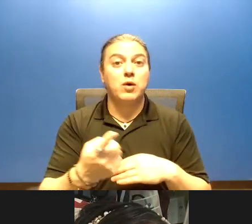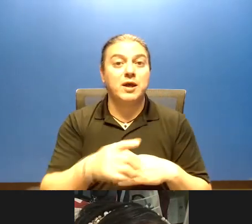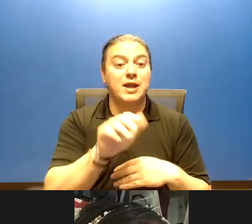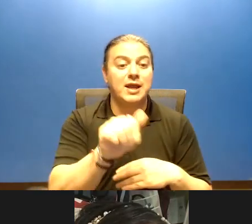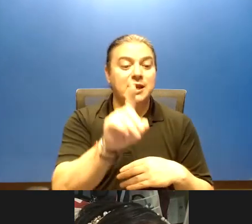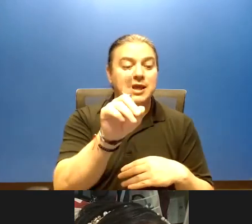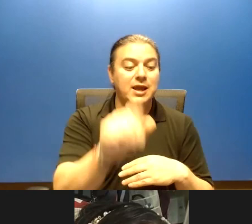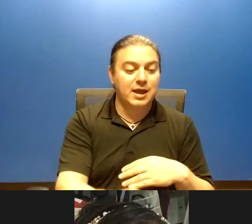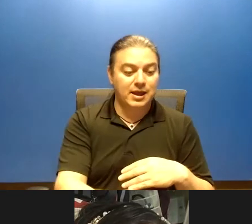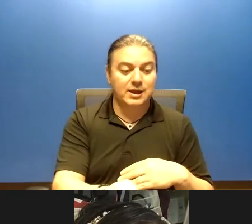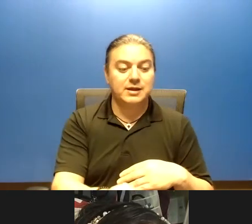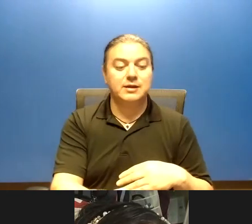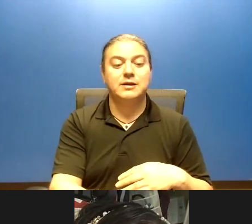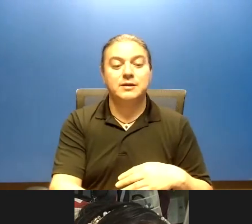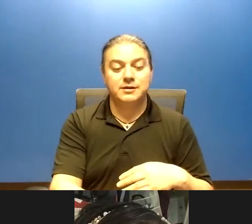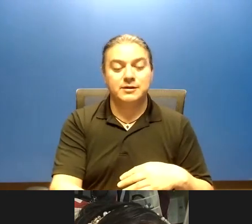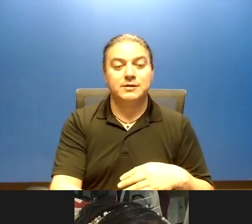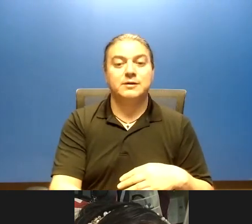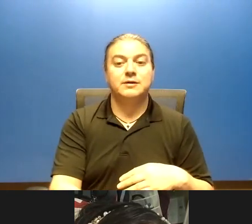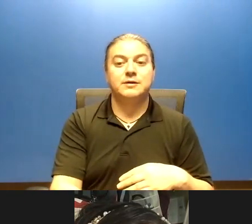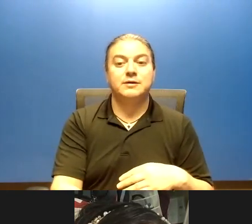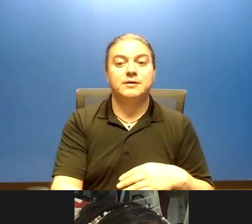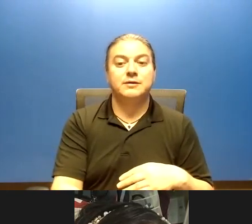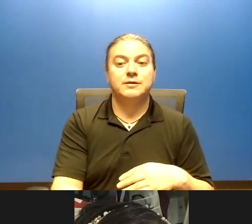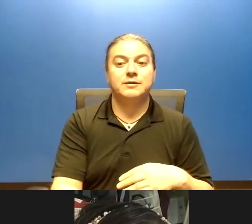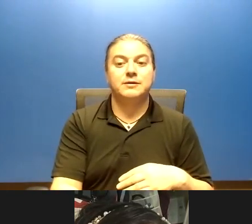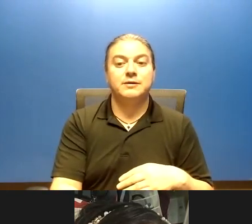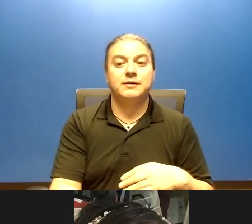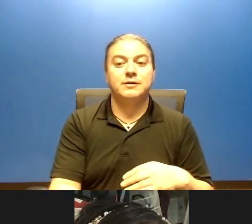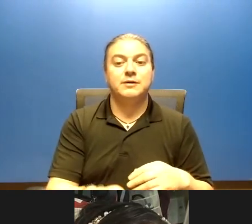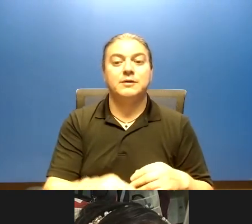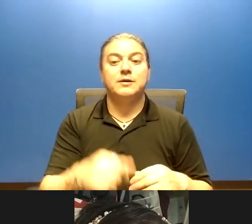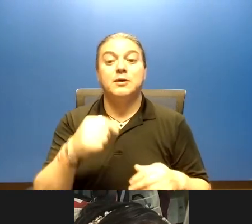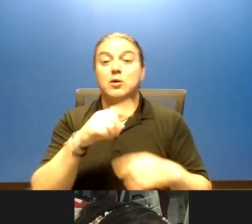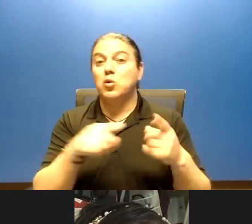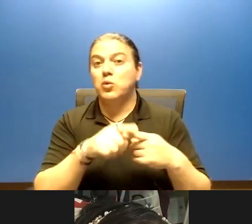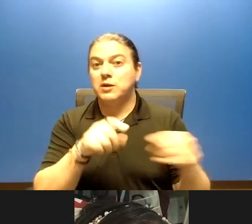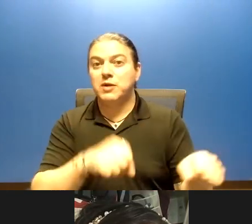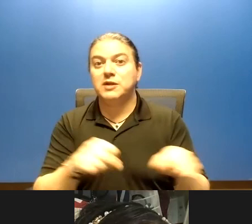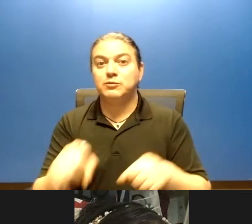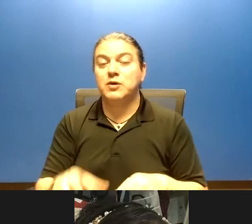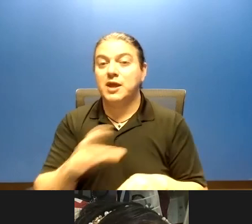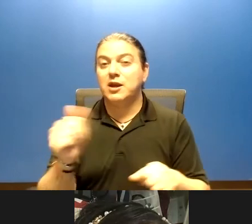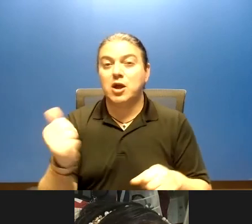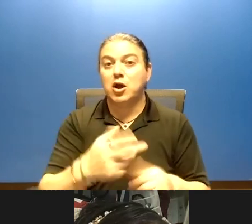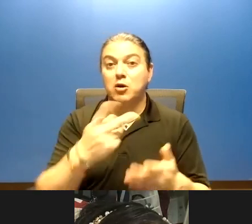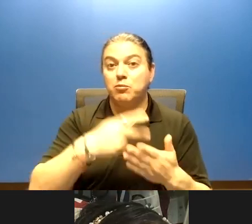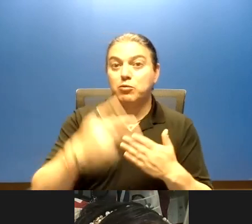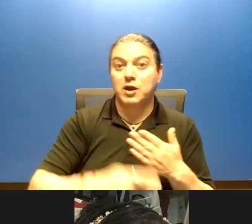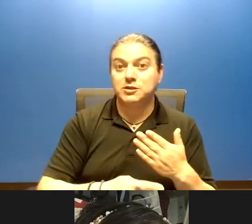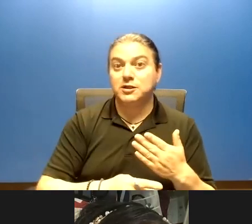compliant pedestrian route to each unit when technically feasible. And all projects that receive bond funding must show a